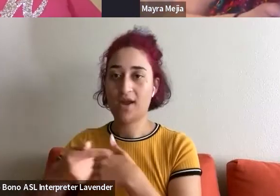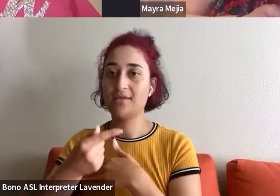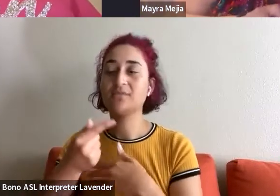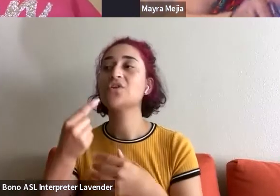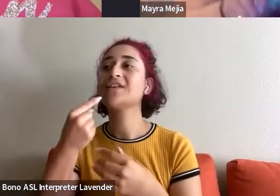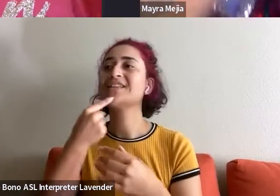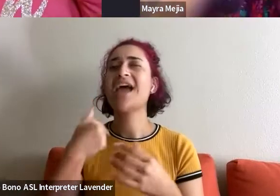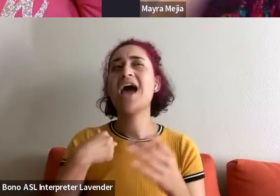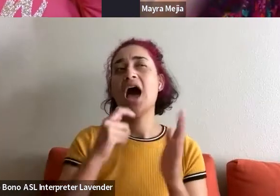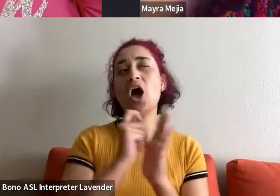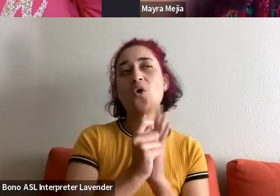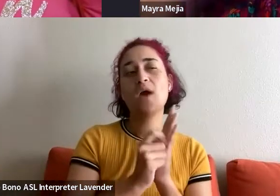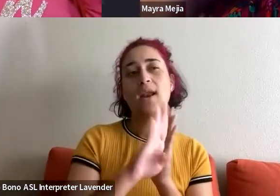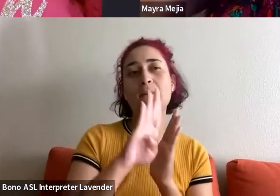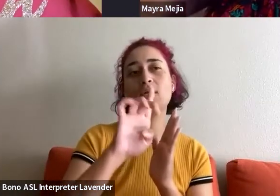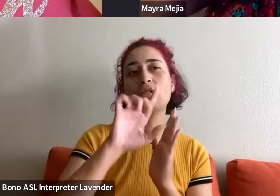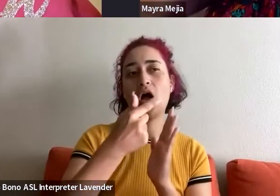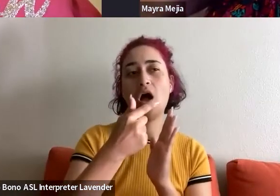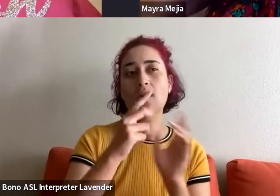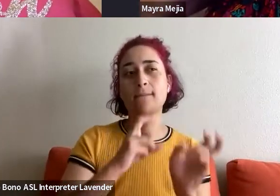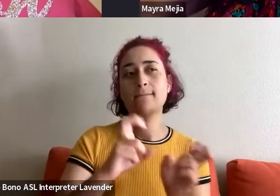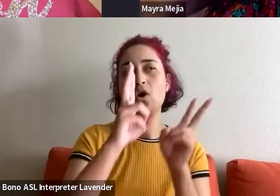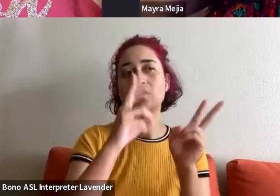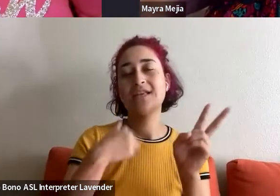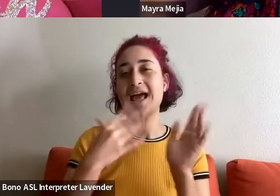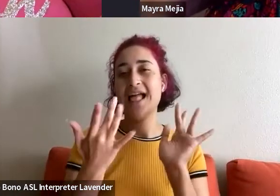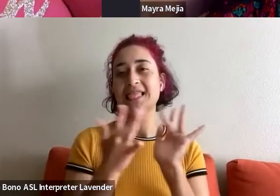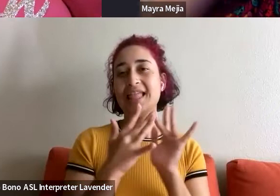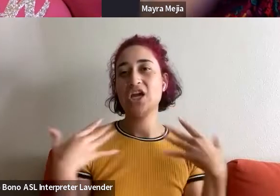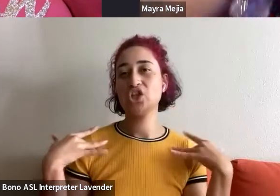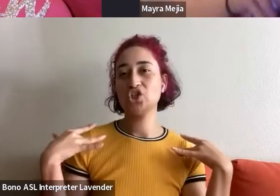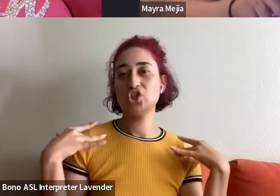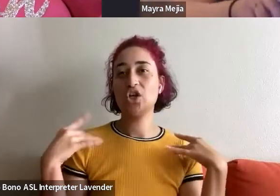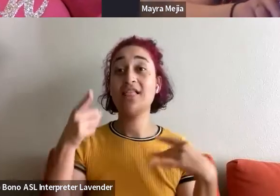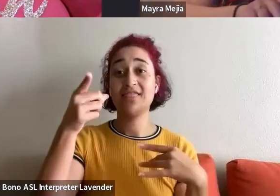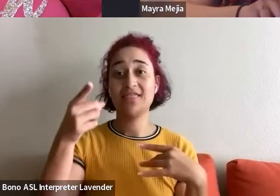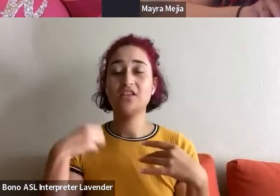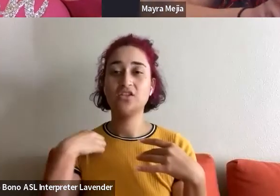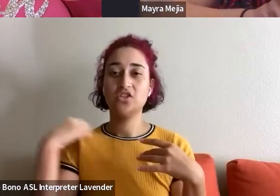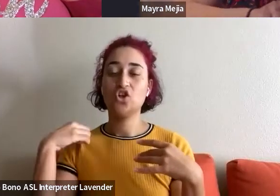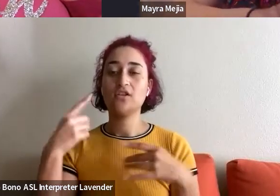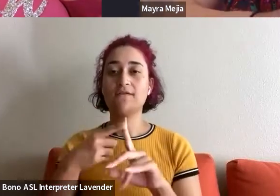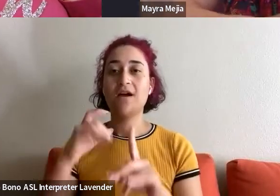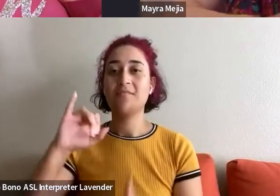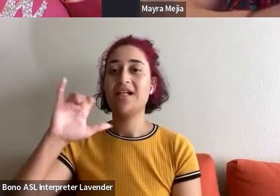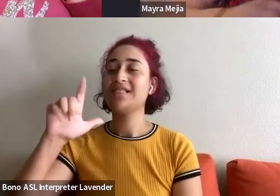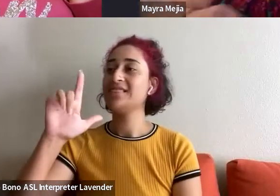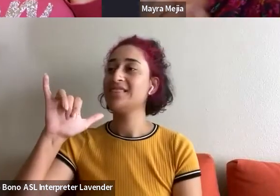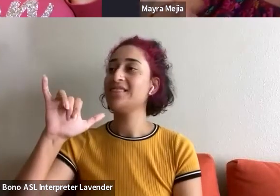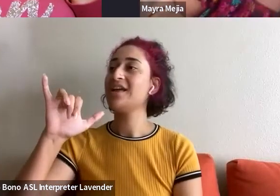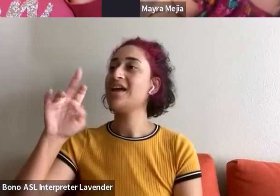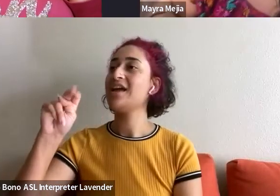I'm putting links to like this shirt. I would do it, this shirt's from Lane Bryant. So I would join Lane Bryant's